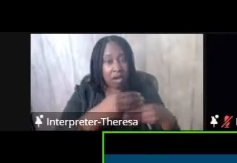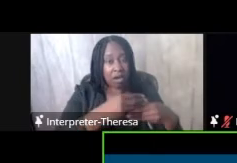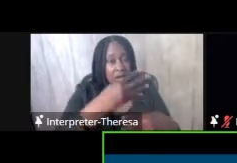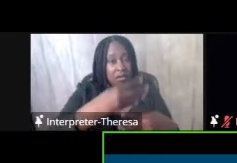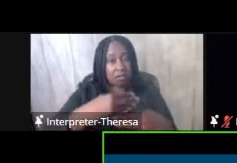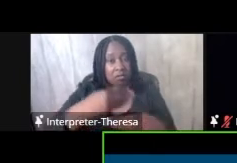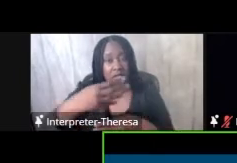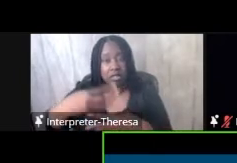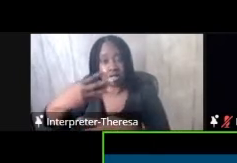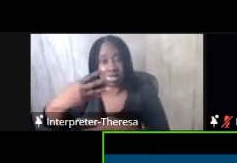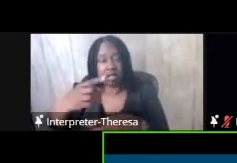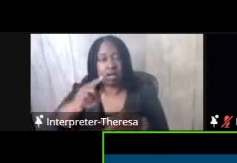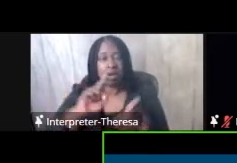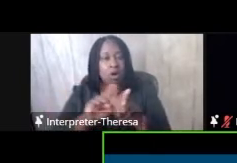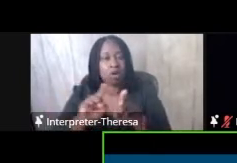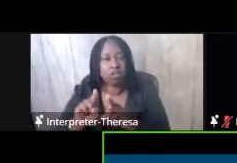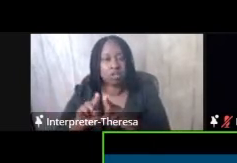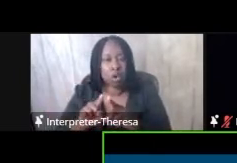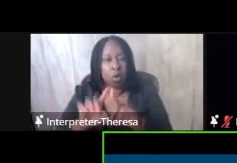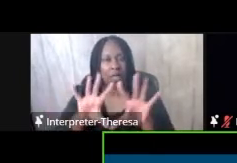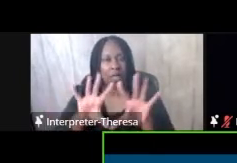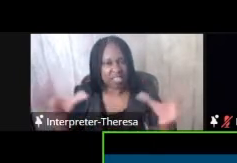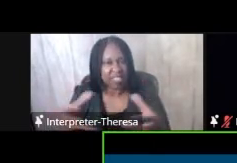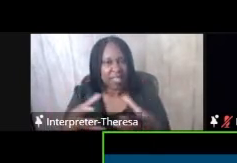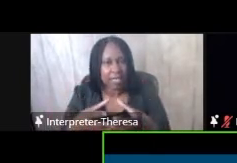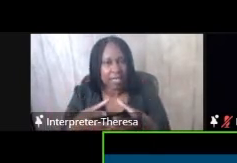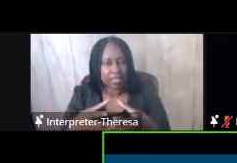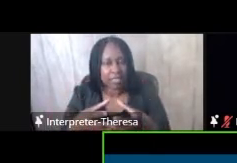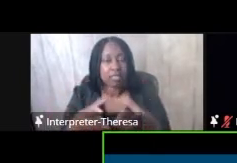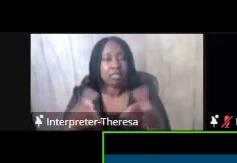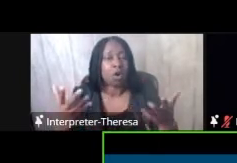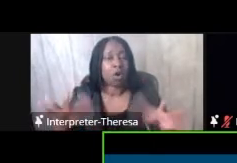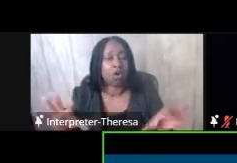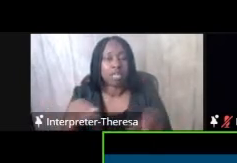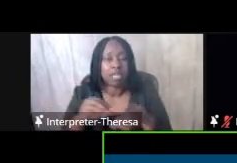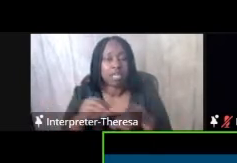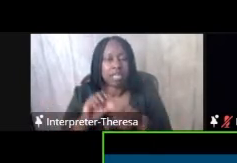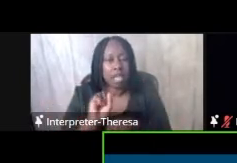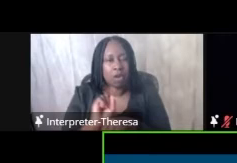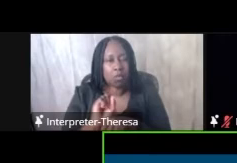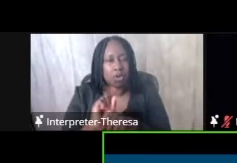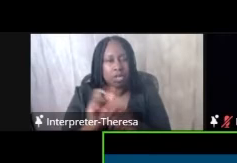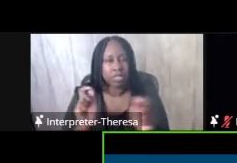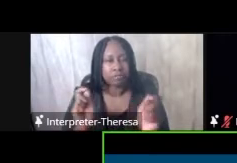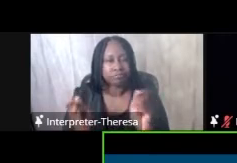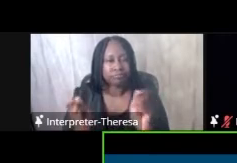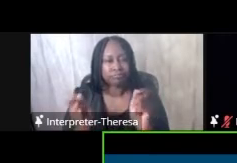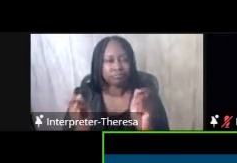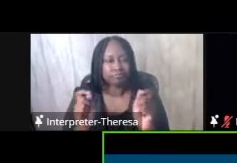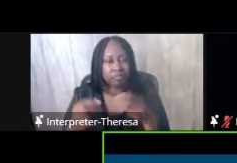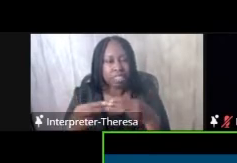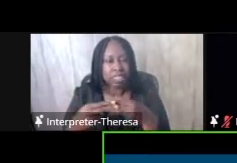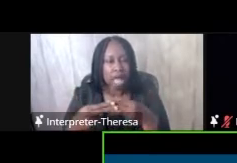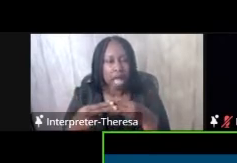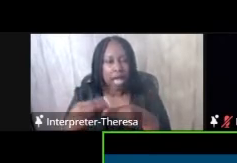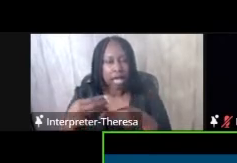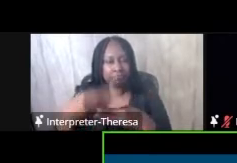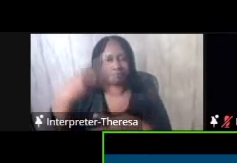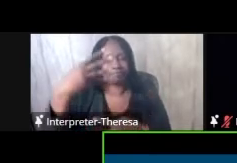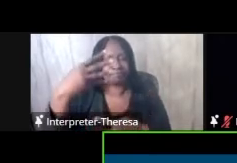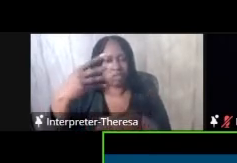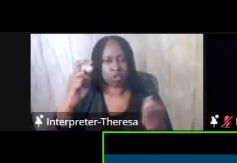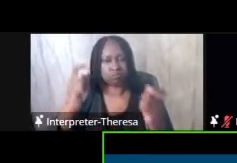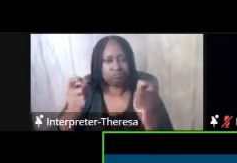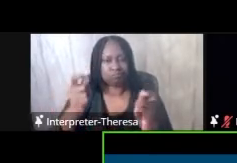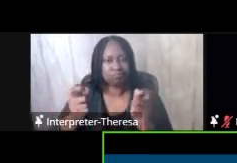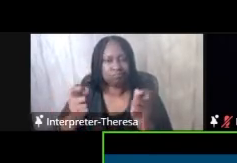them are in the working slide deck. And we are sort of hoping that those directions are going to work well. But I'm also just going to acknowledge